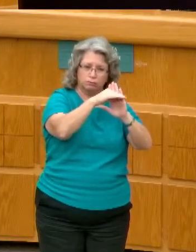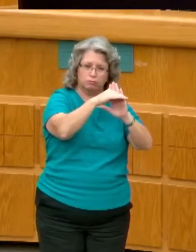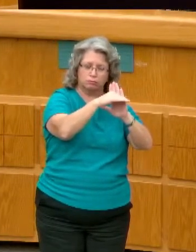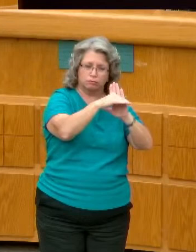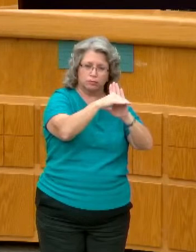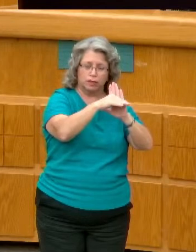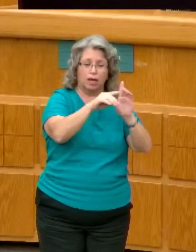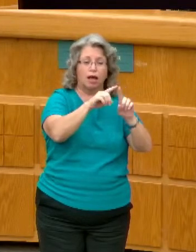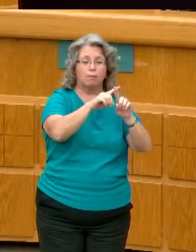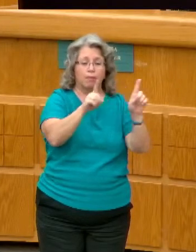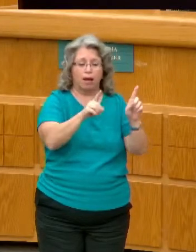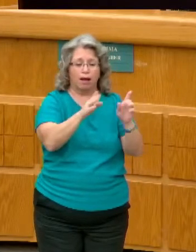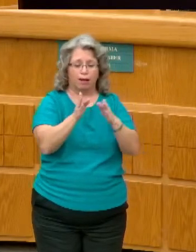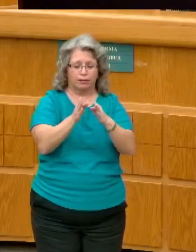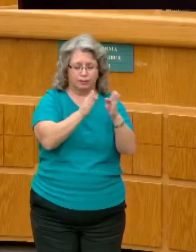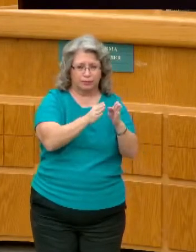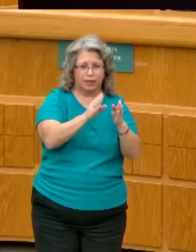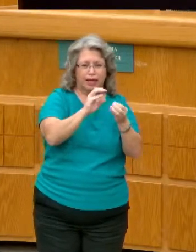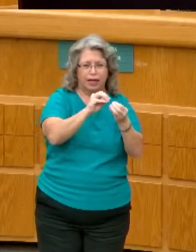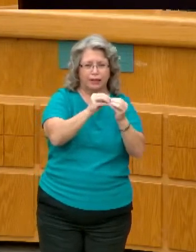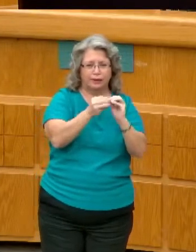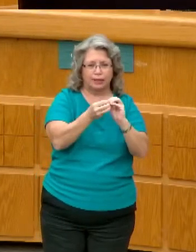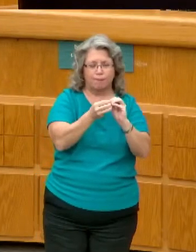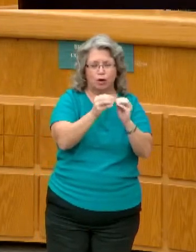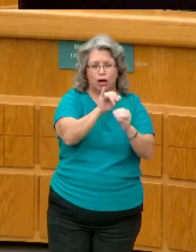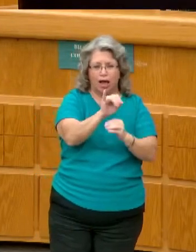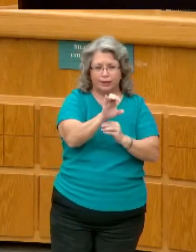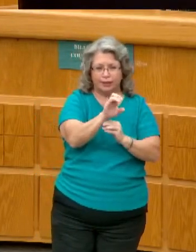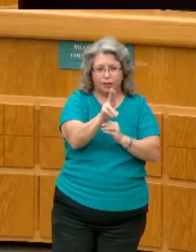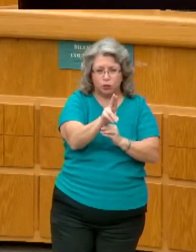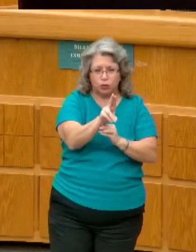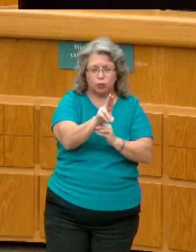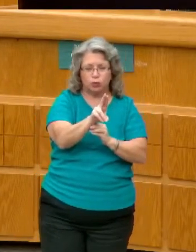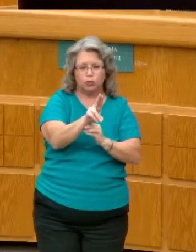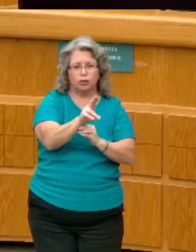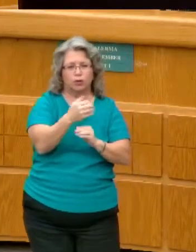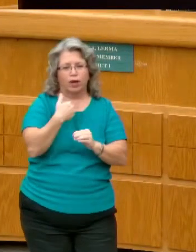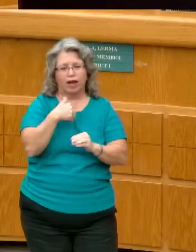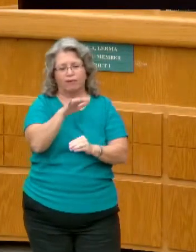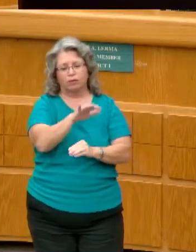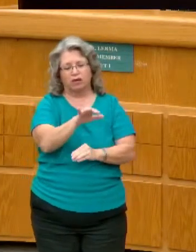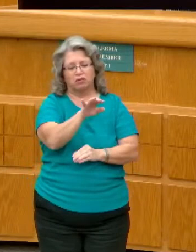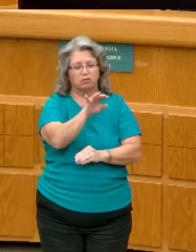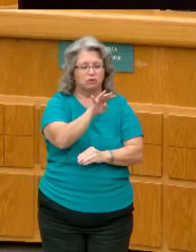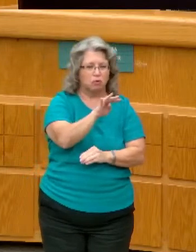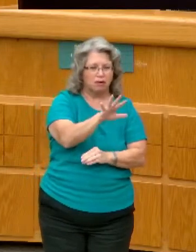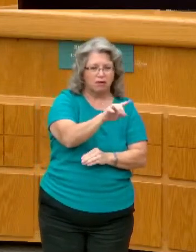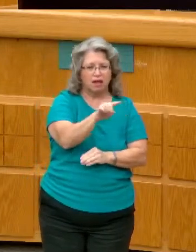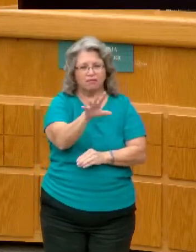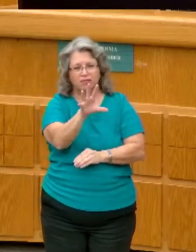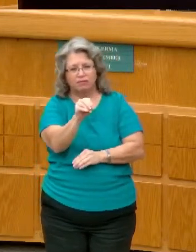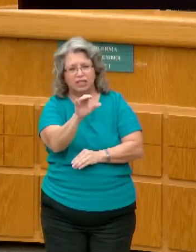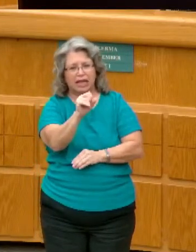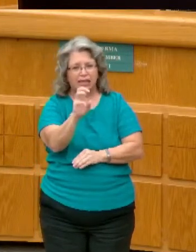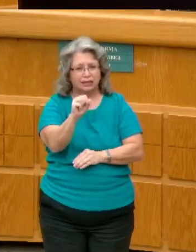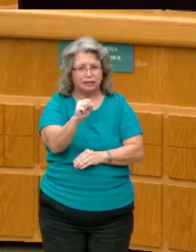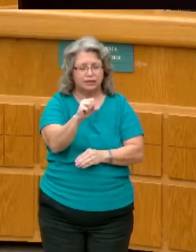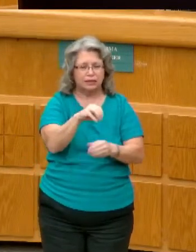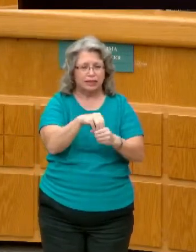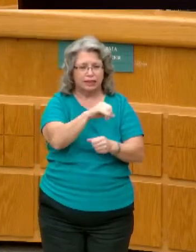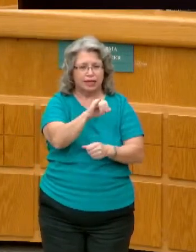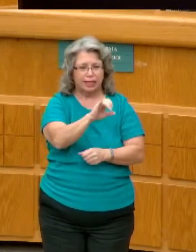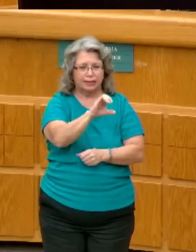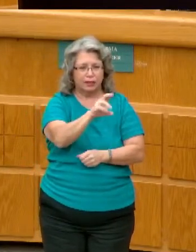slower progression, up to around 45, 50 cases in the ICU with COVID-19, and we're at